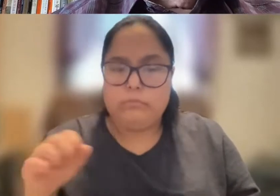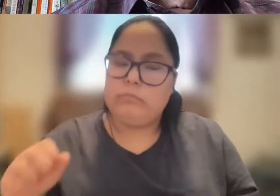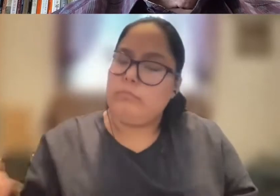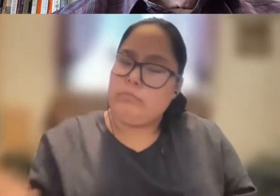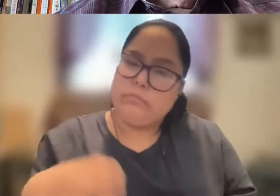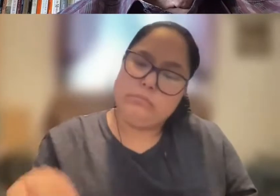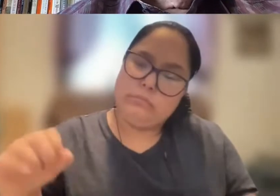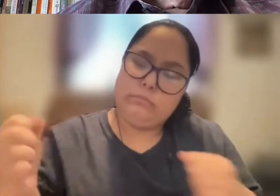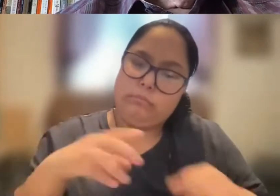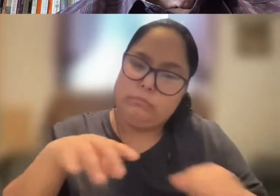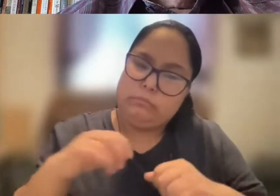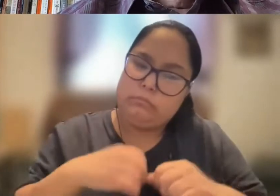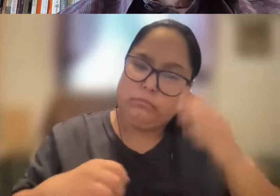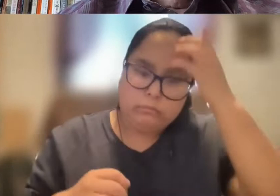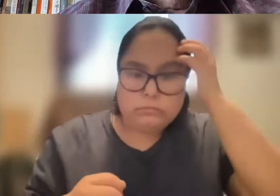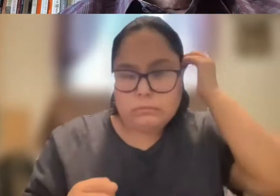regular basis.